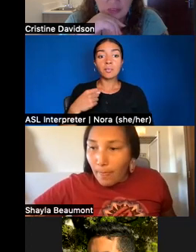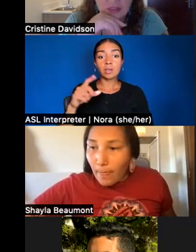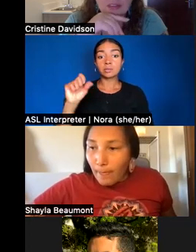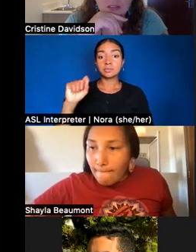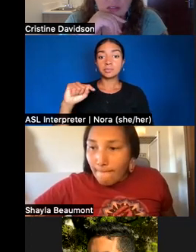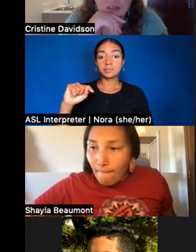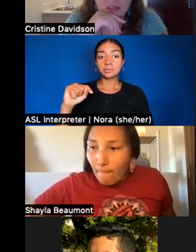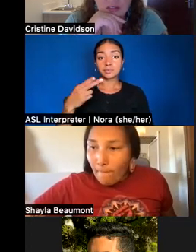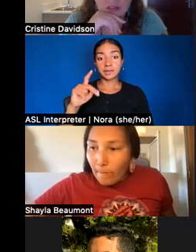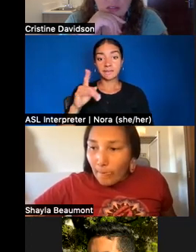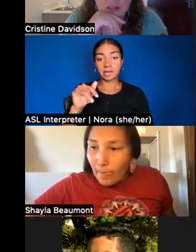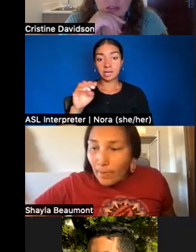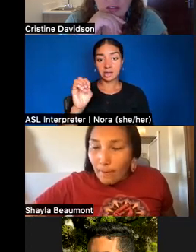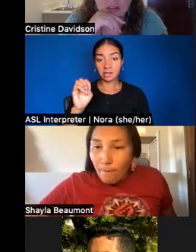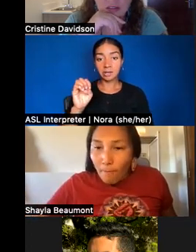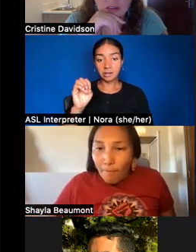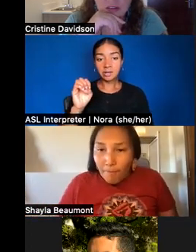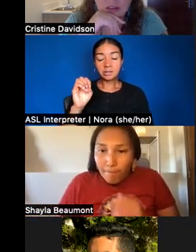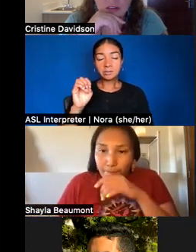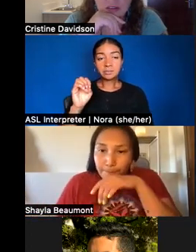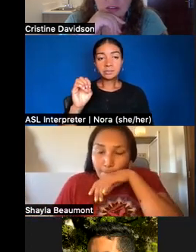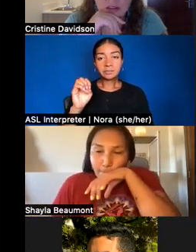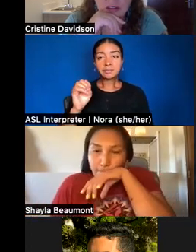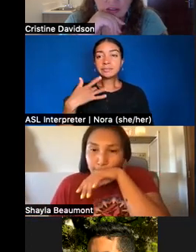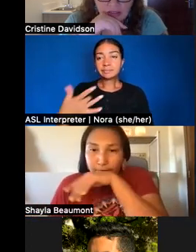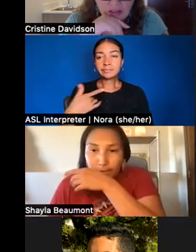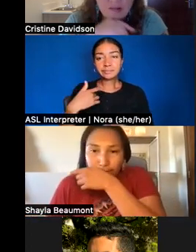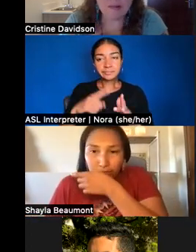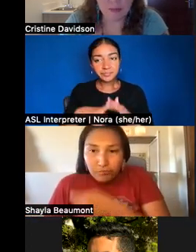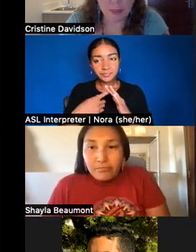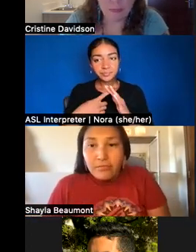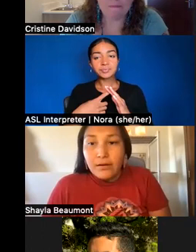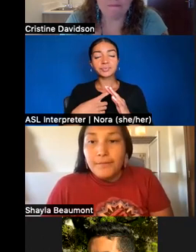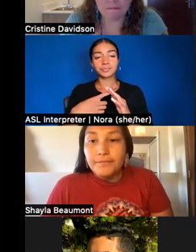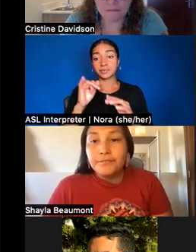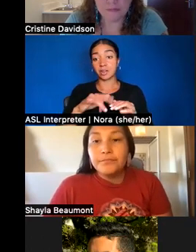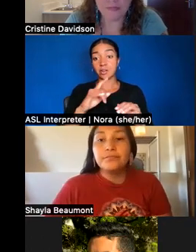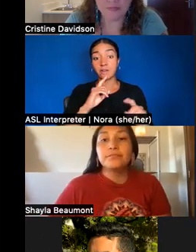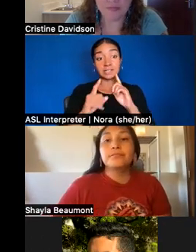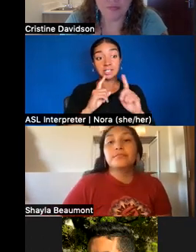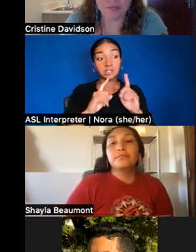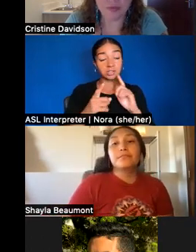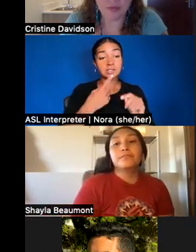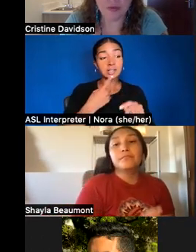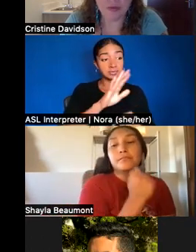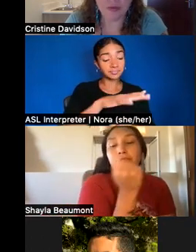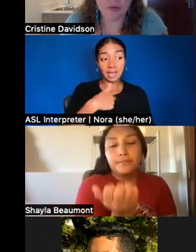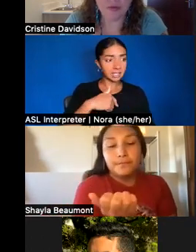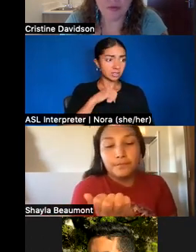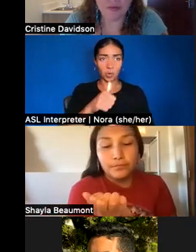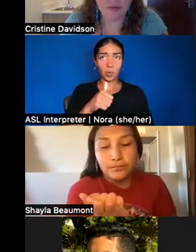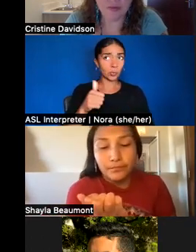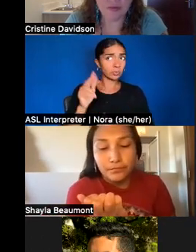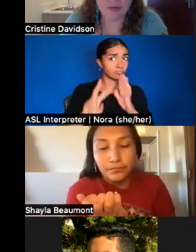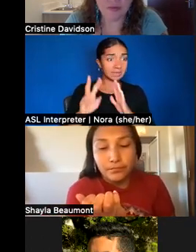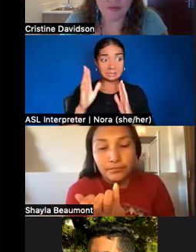usually I start that conversation with, I don't expect to tell anyone. But there are certain things where